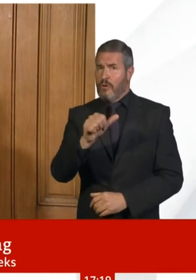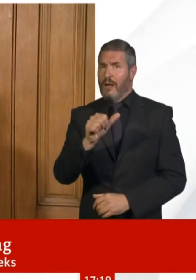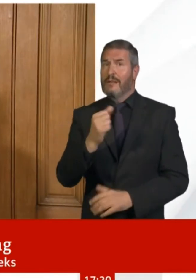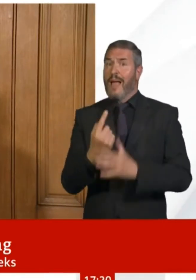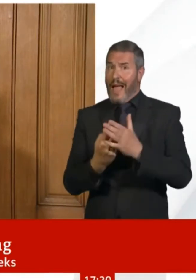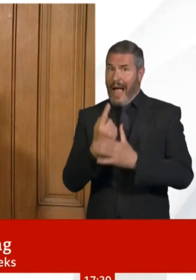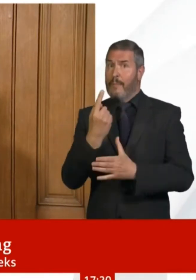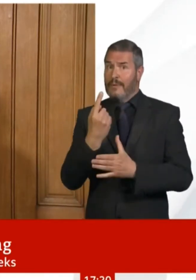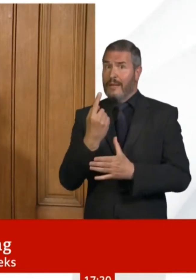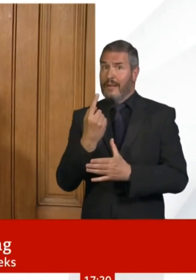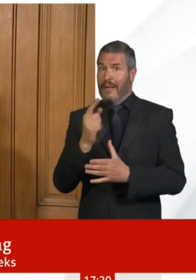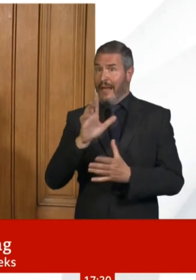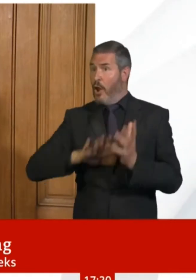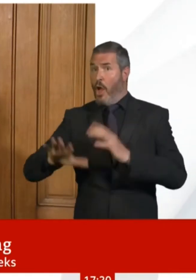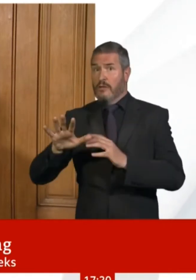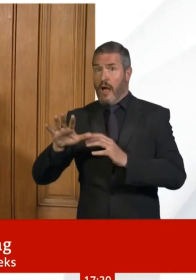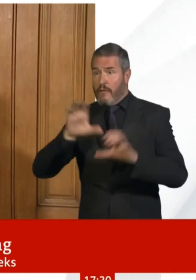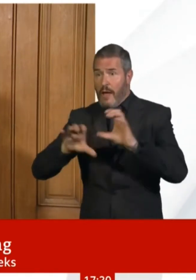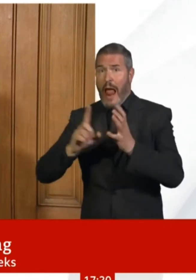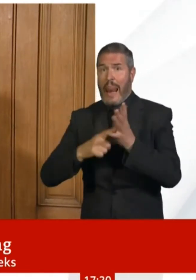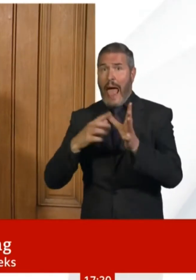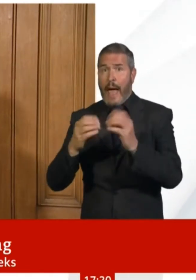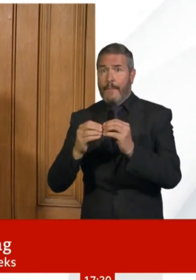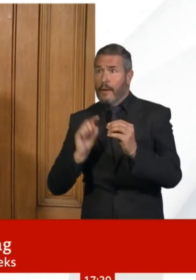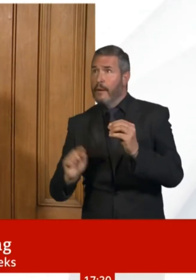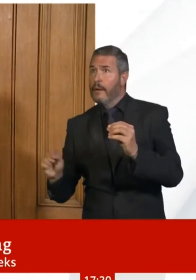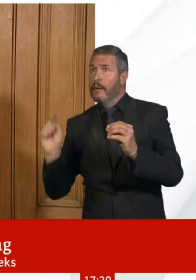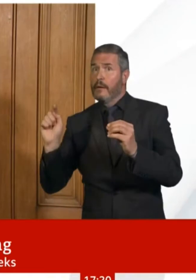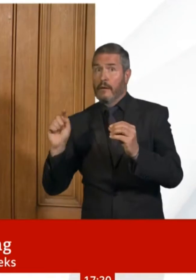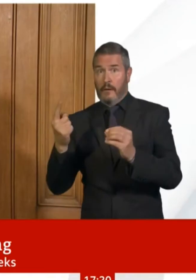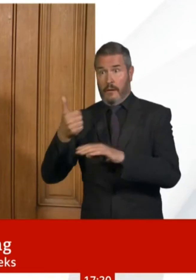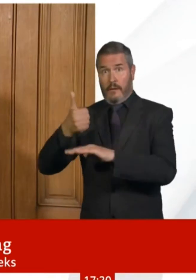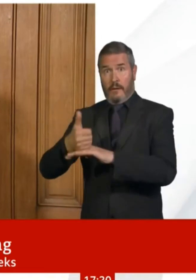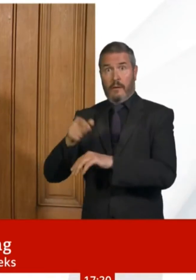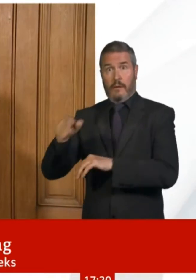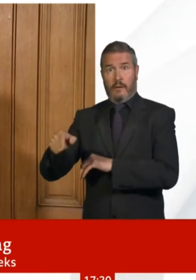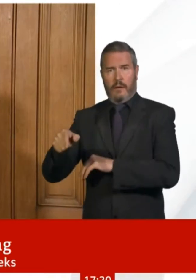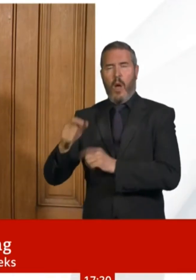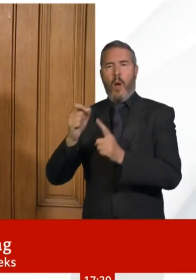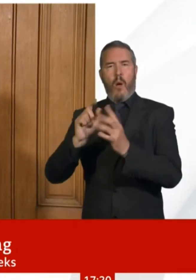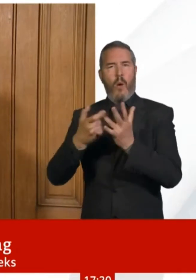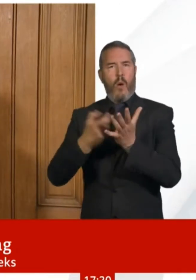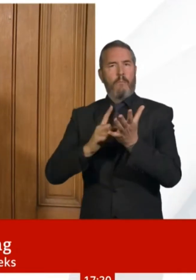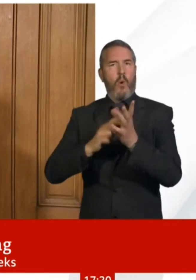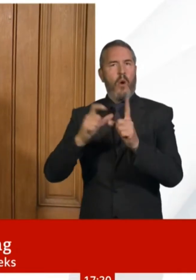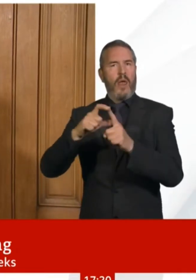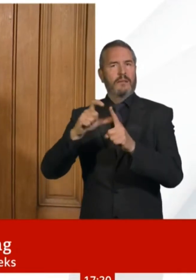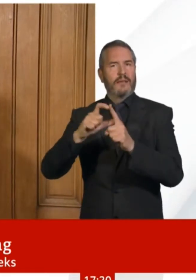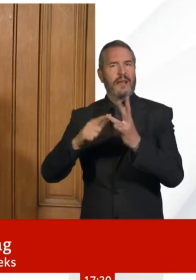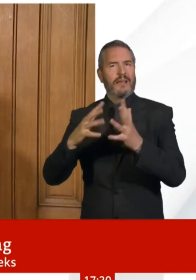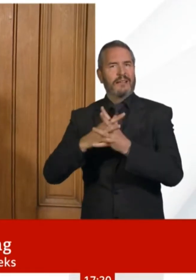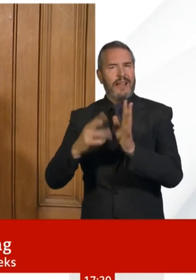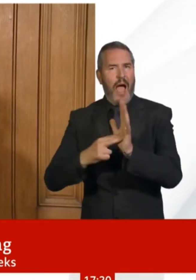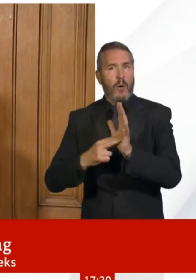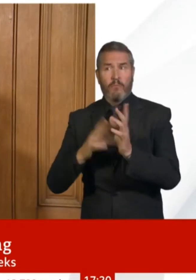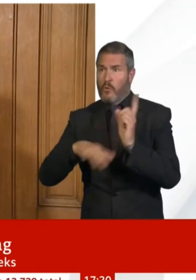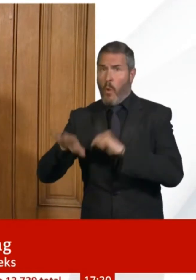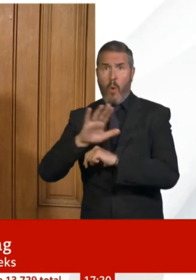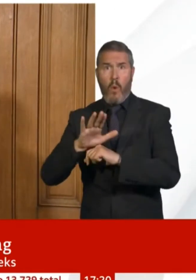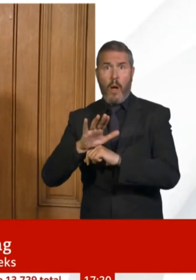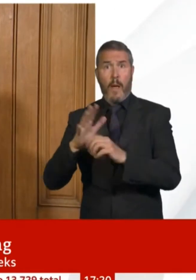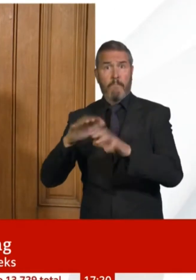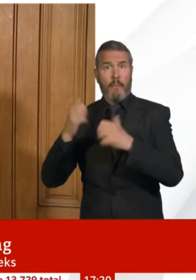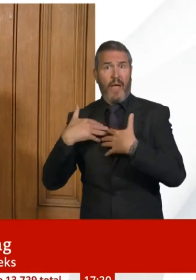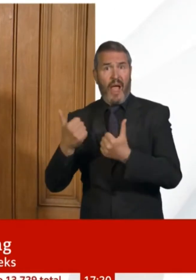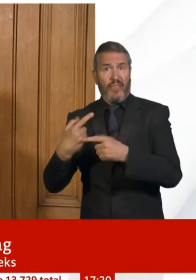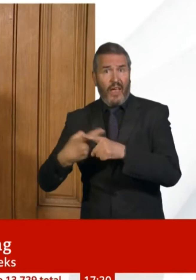on in Porton Down, to be clear. There are now substantial bodies of work in the academic sector, in Public Health England,